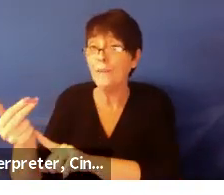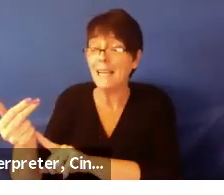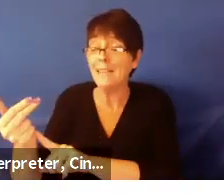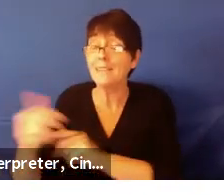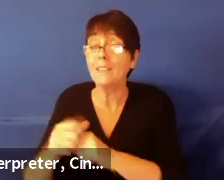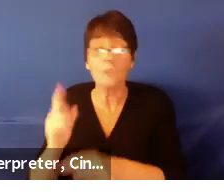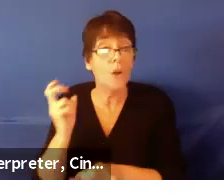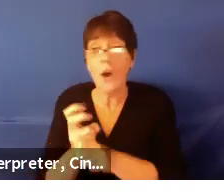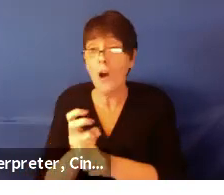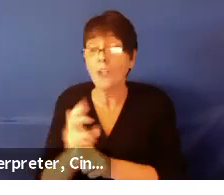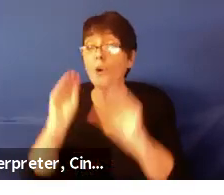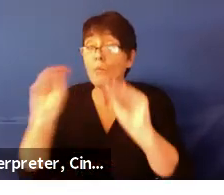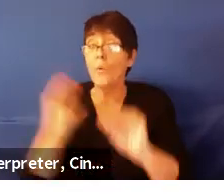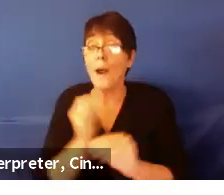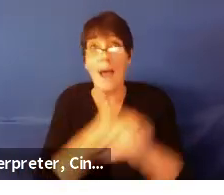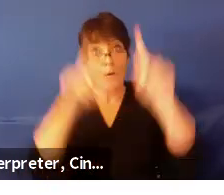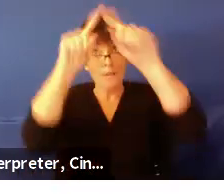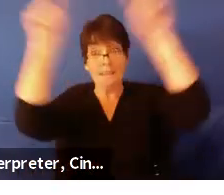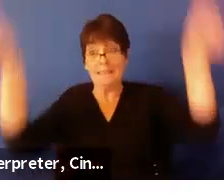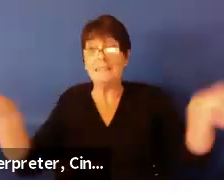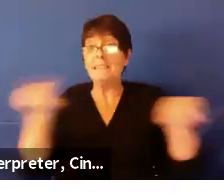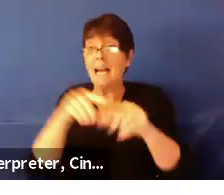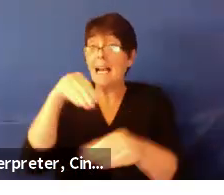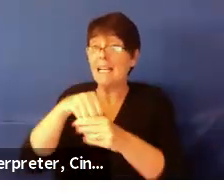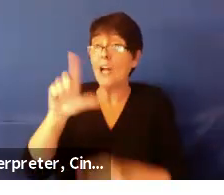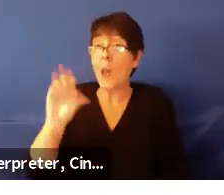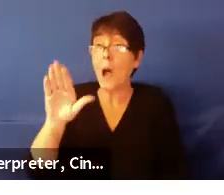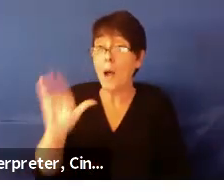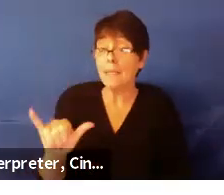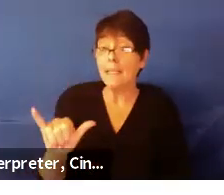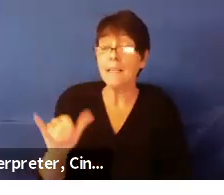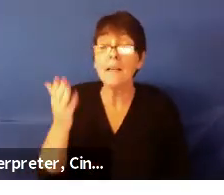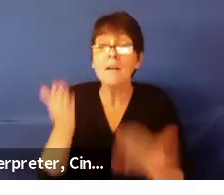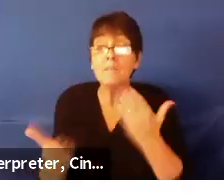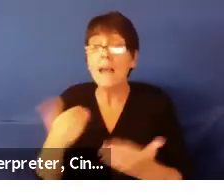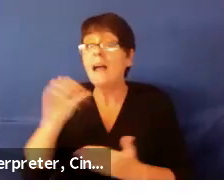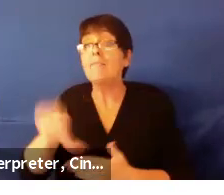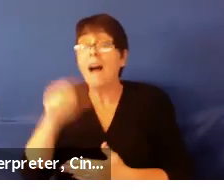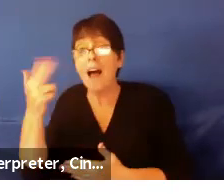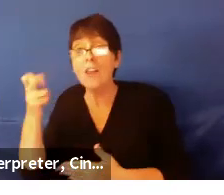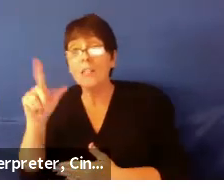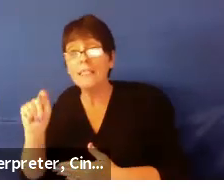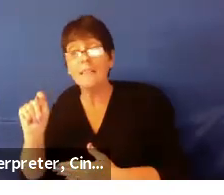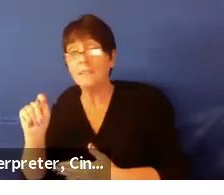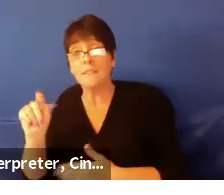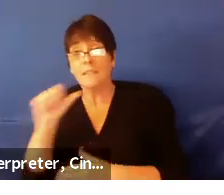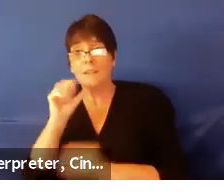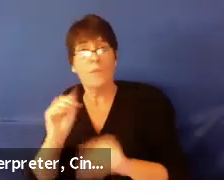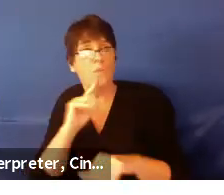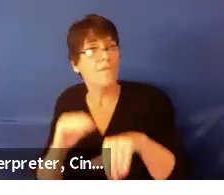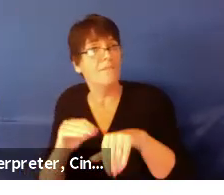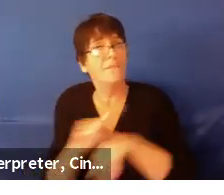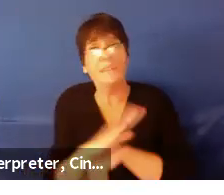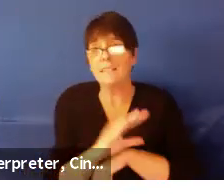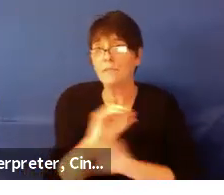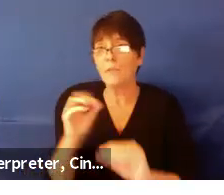it's harder to put our signage into a hotel lobby where there might be other guests that haven't been affected by the